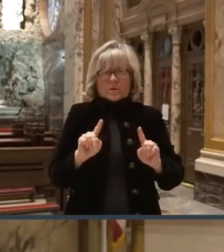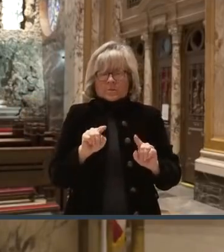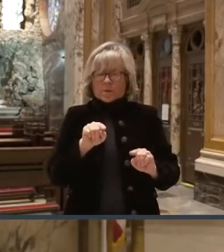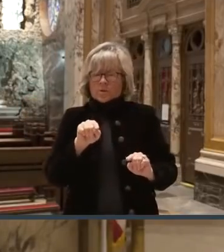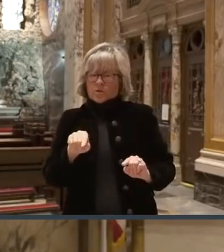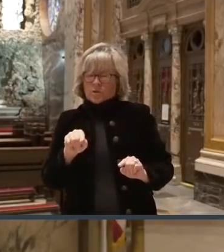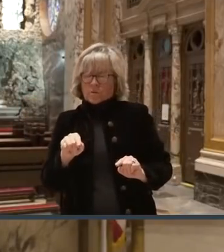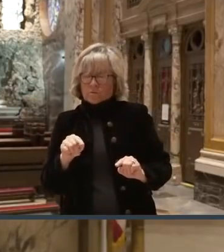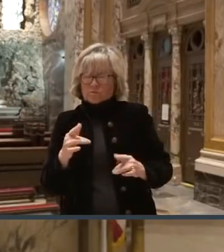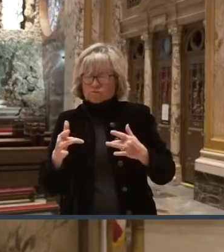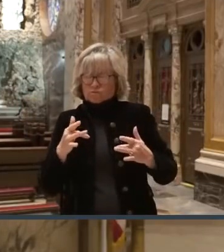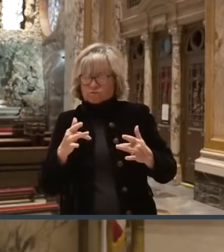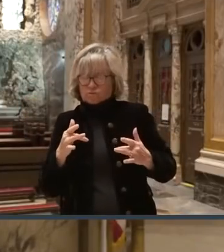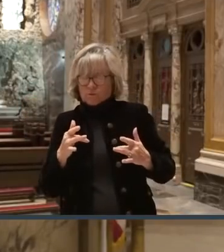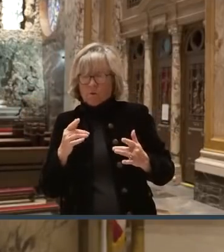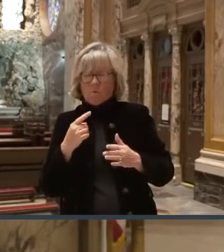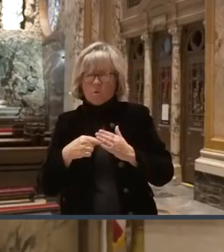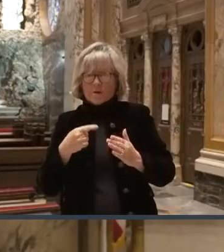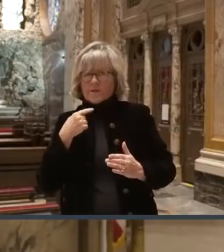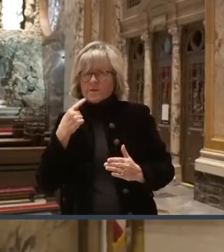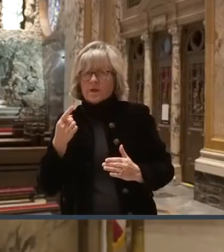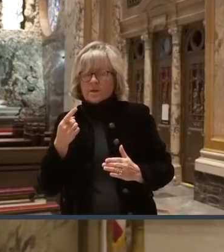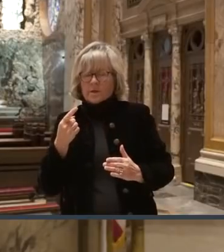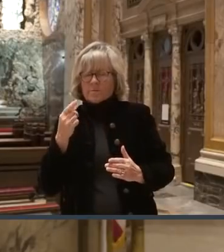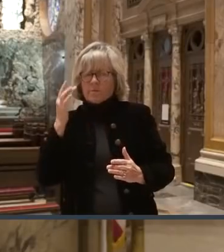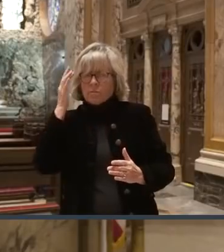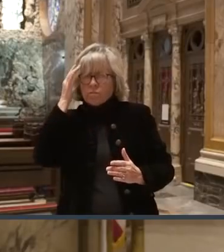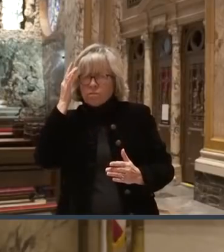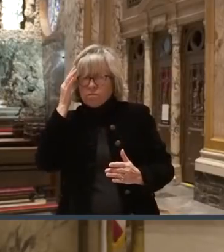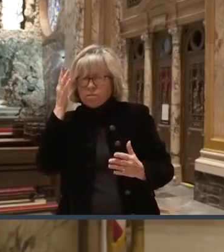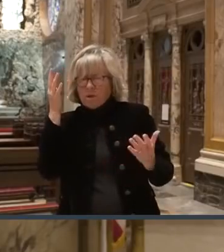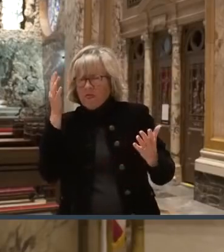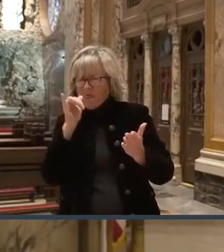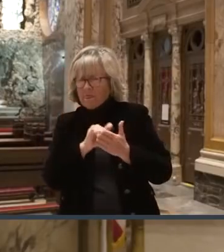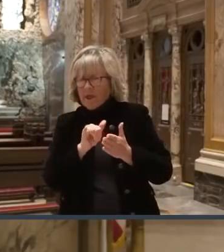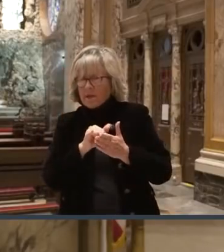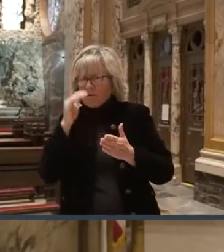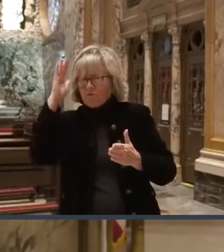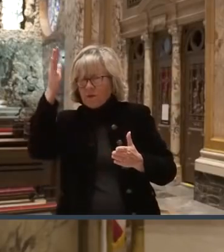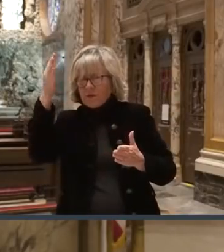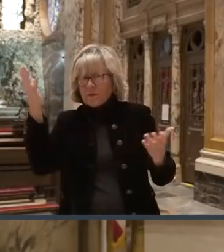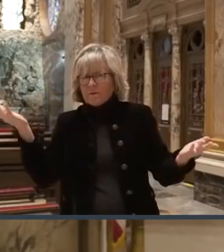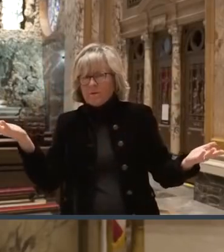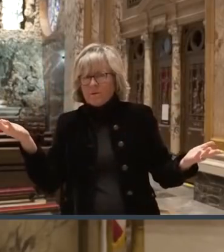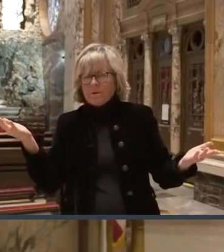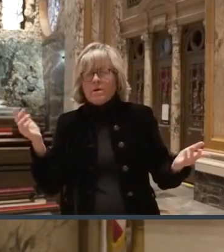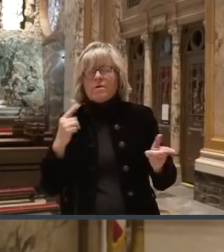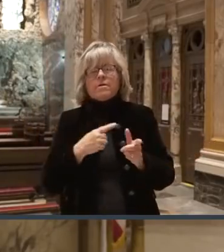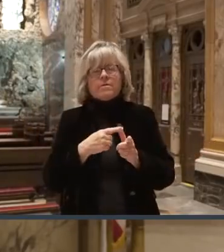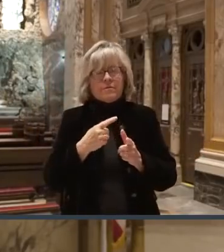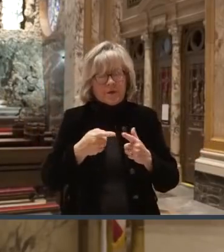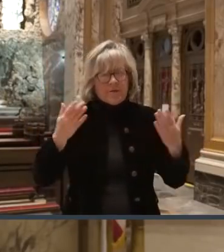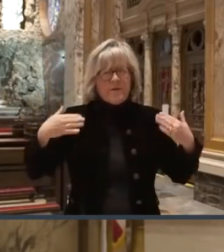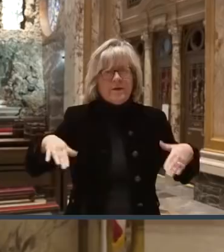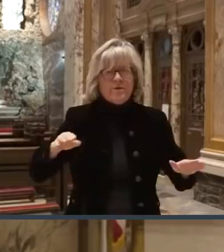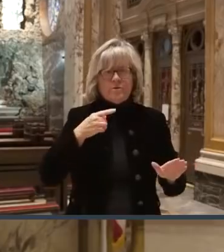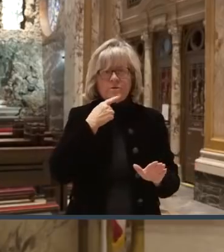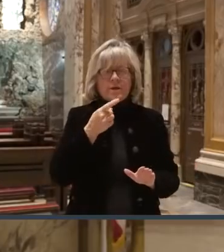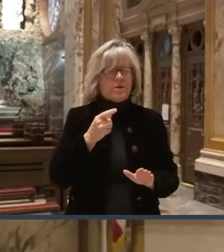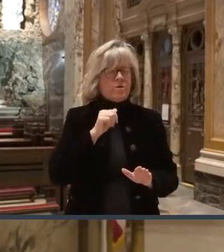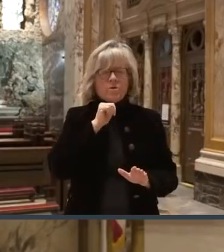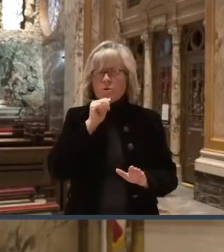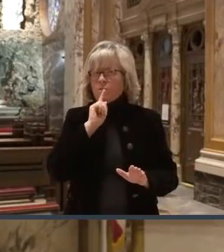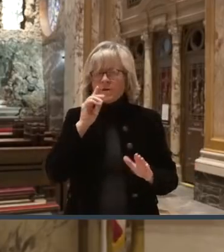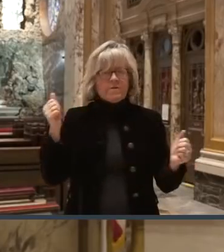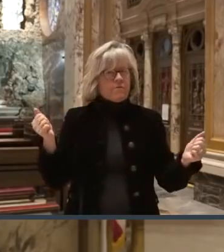greatly troubled at what was said, and pondered what sort of greeting this might be. Then the angel said to her, "Do not